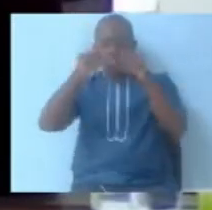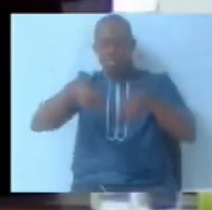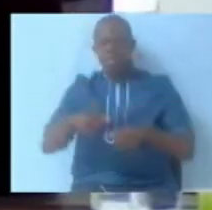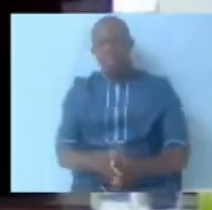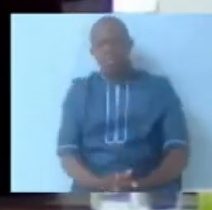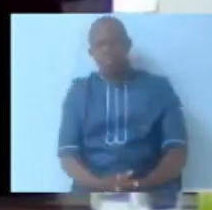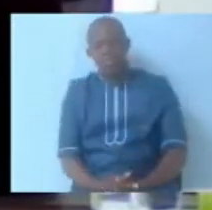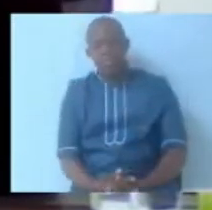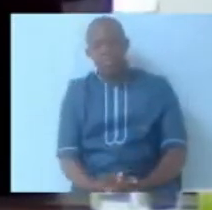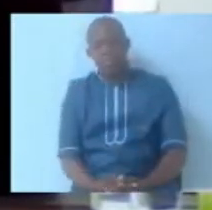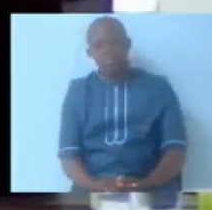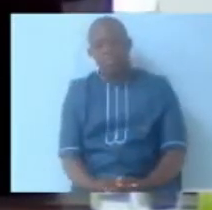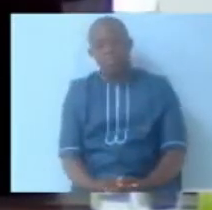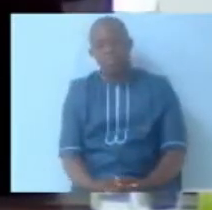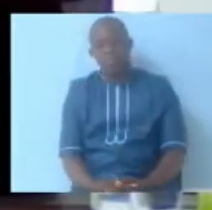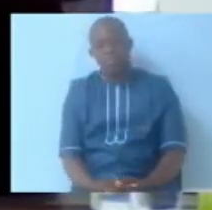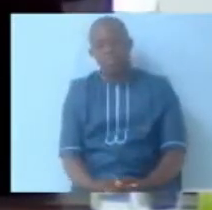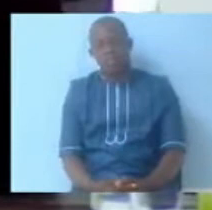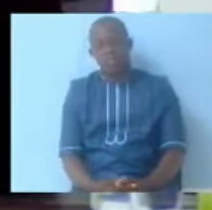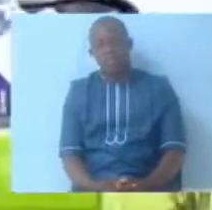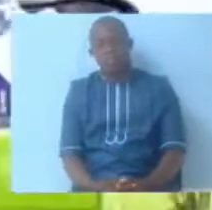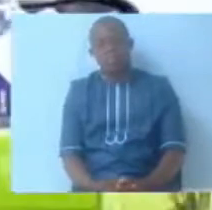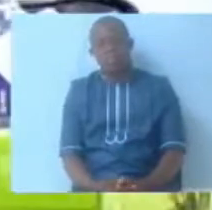nyaming otembo lawyer ma osembo soto.